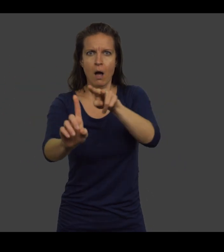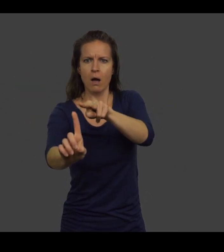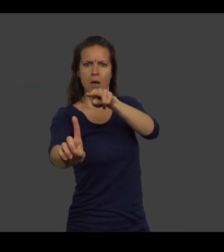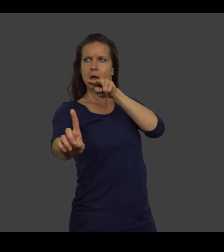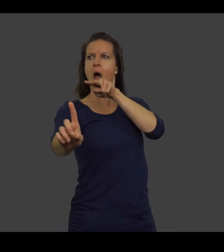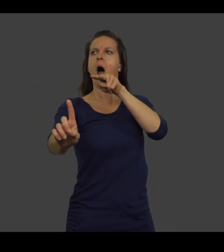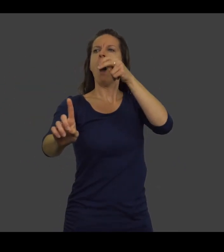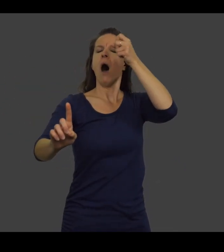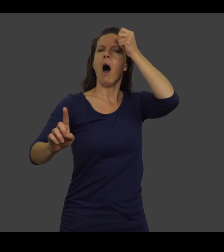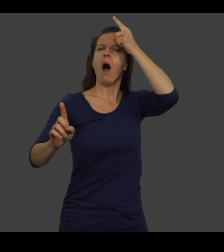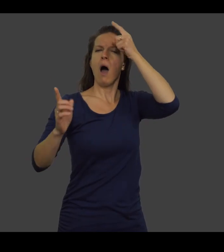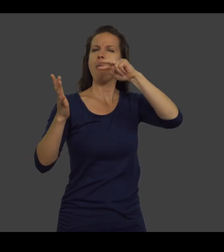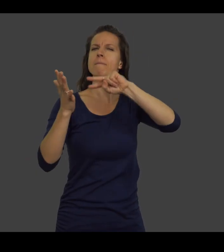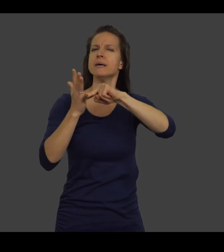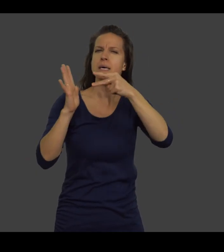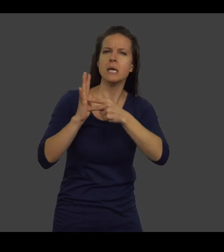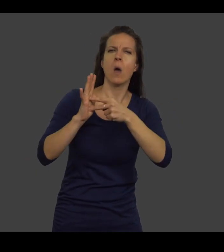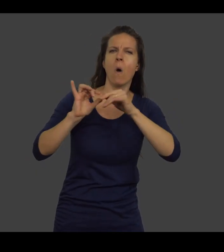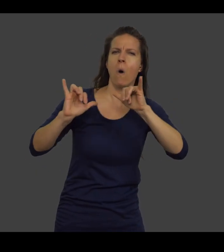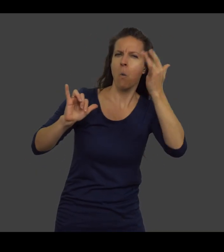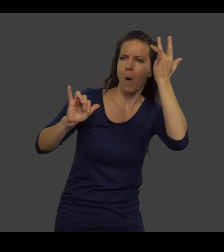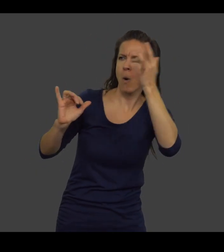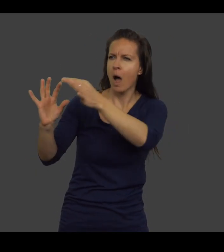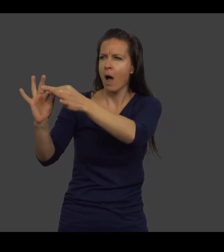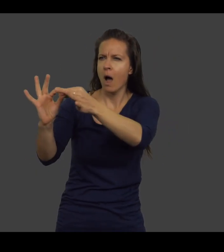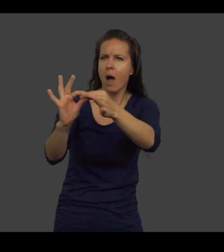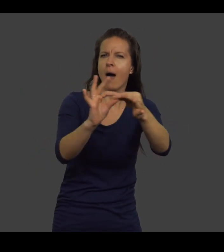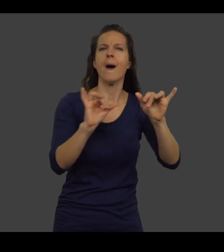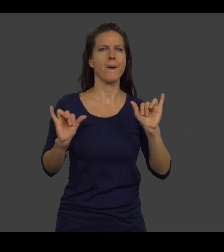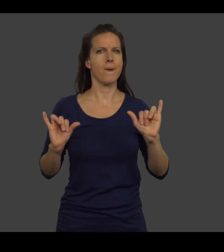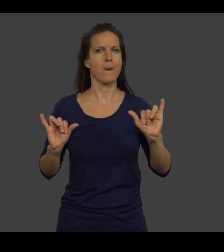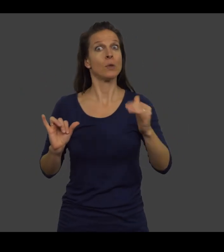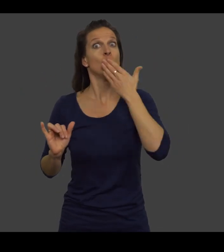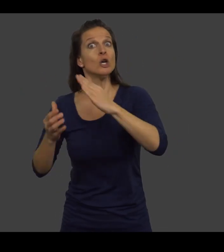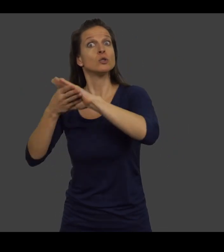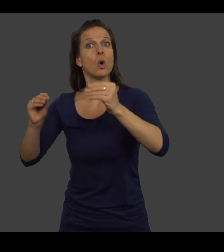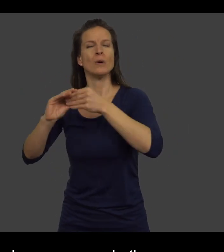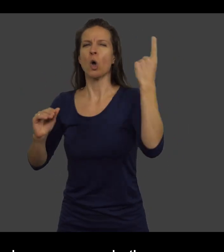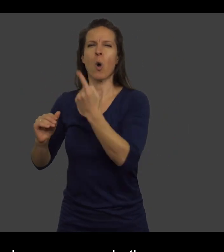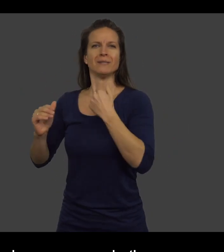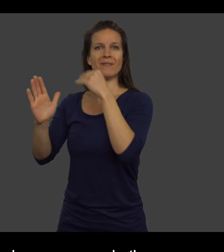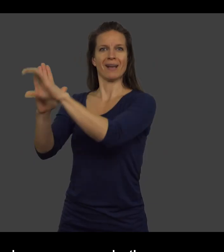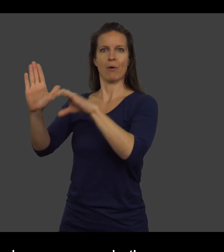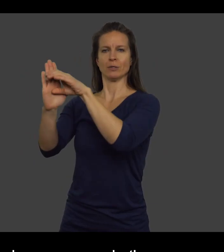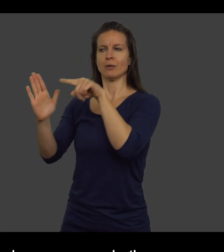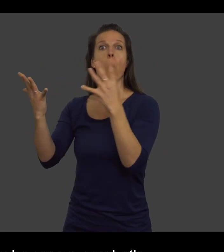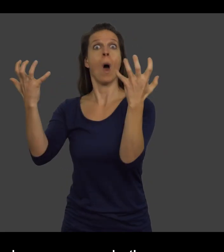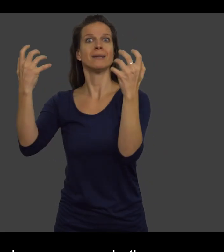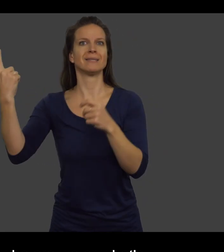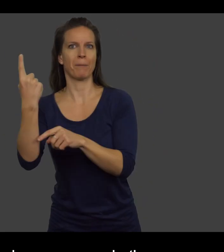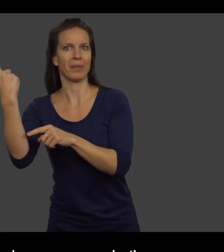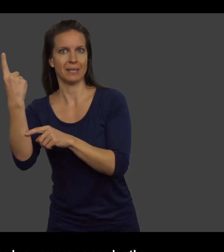what links this all together? Well, good stories always have a character who wants something. And then through these characters, an author can